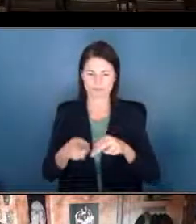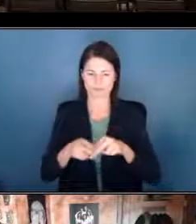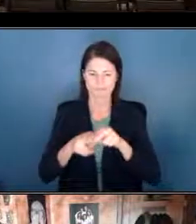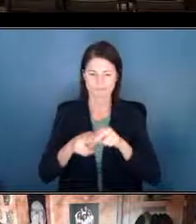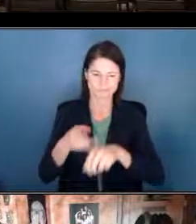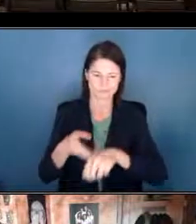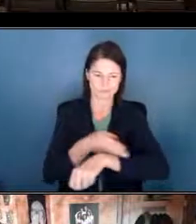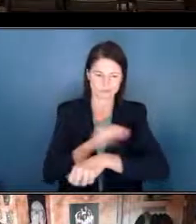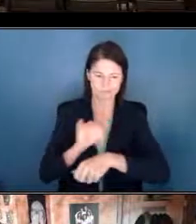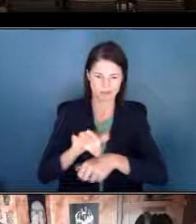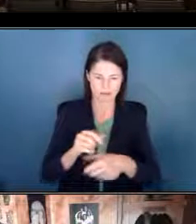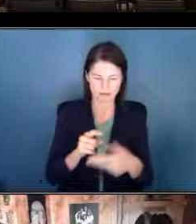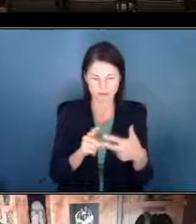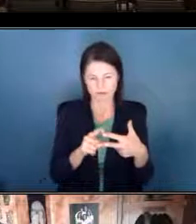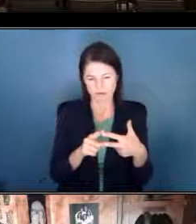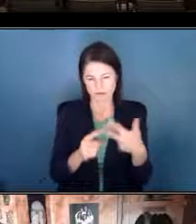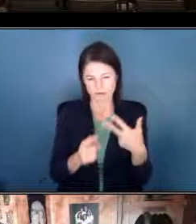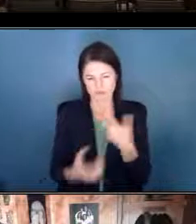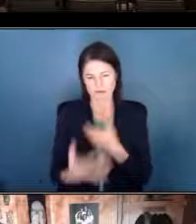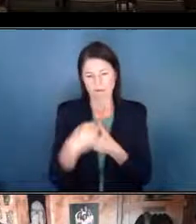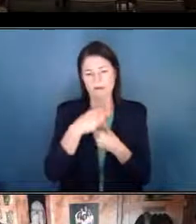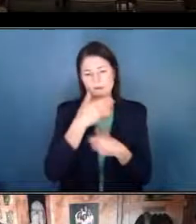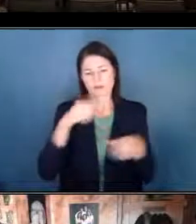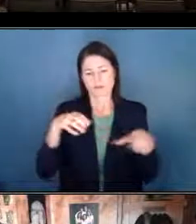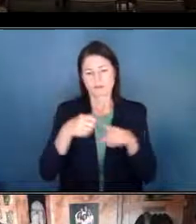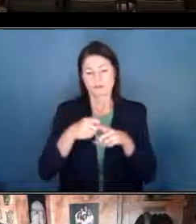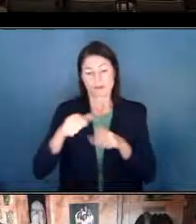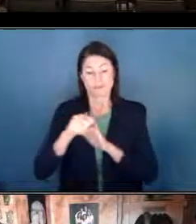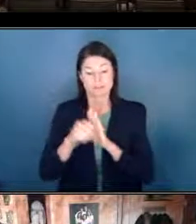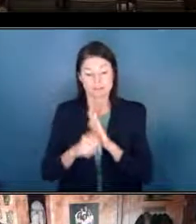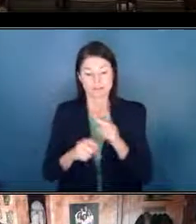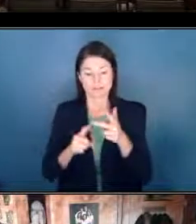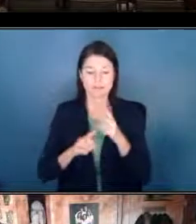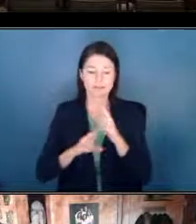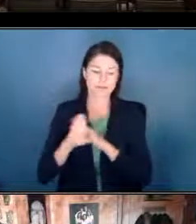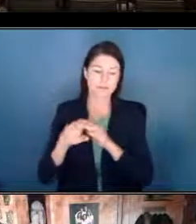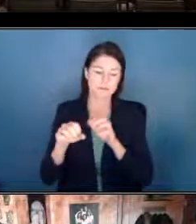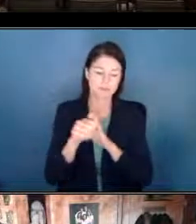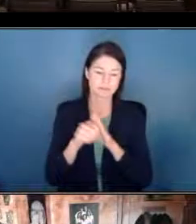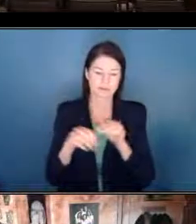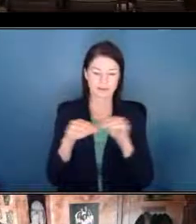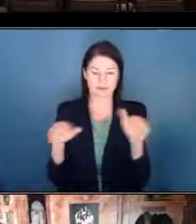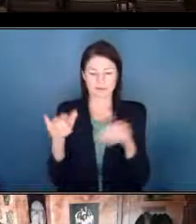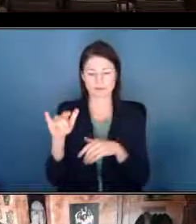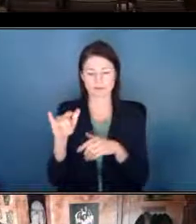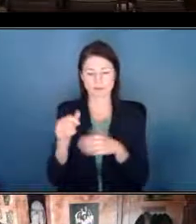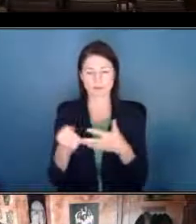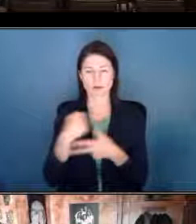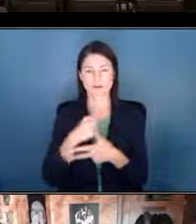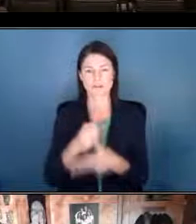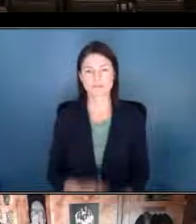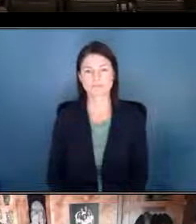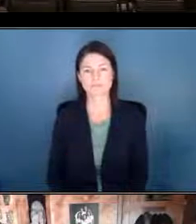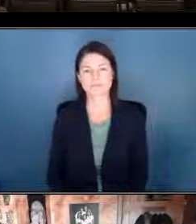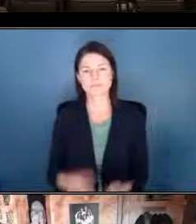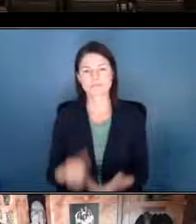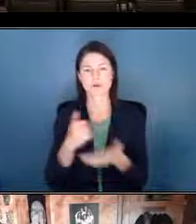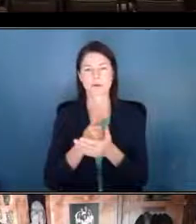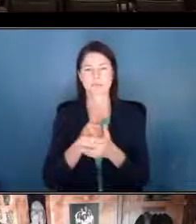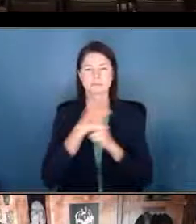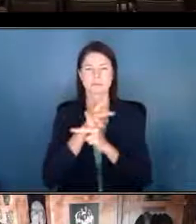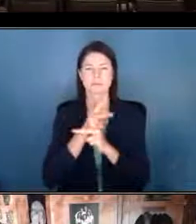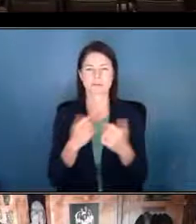other states, and also developing state-level aviation funding priorities, which will help shape existing funding from the